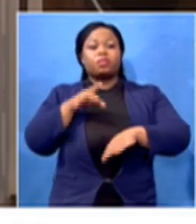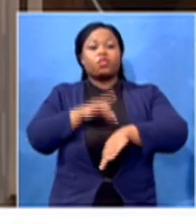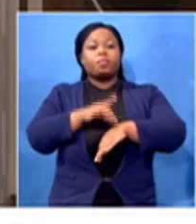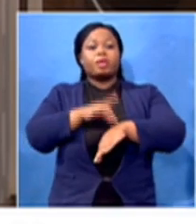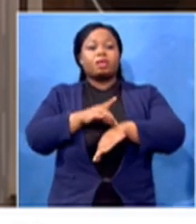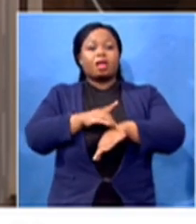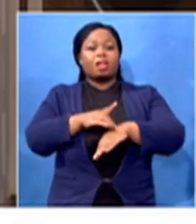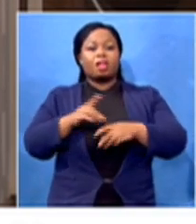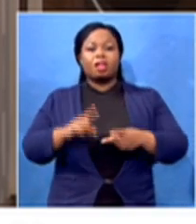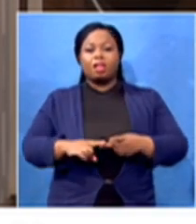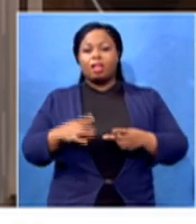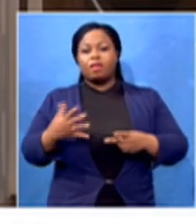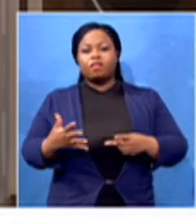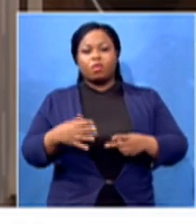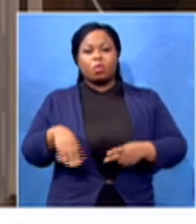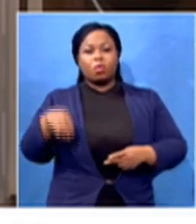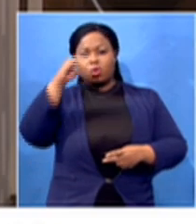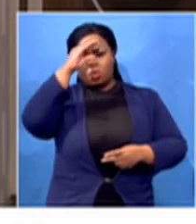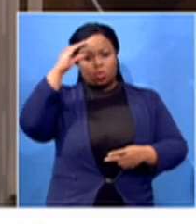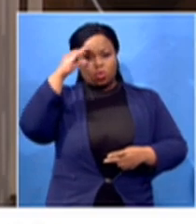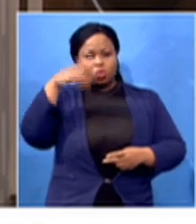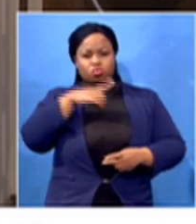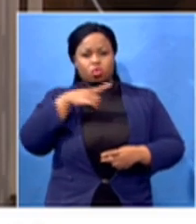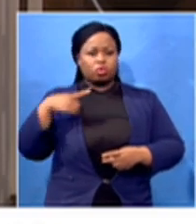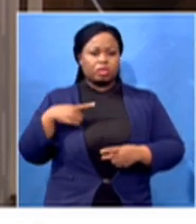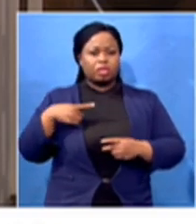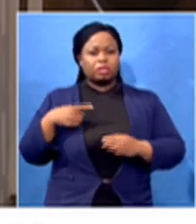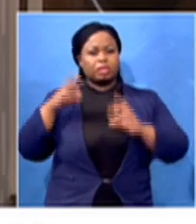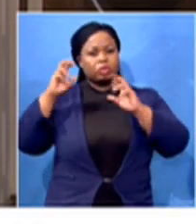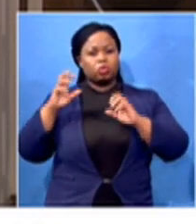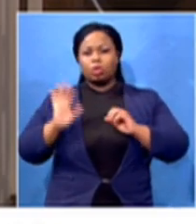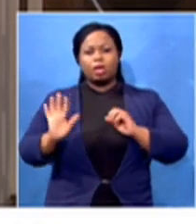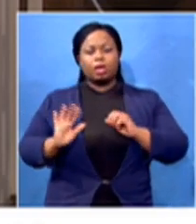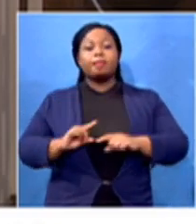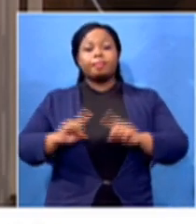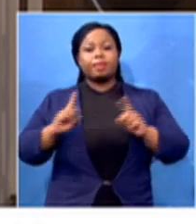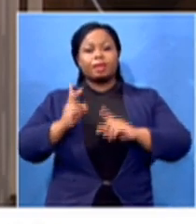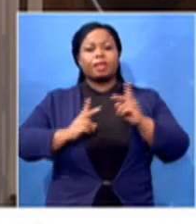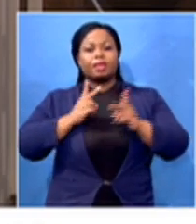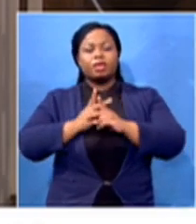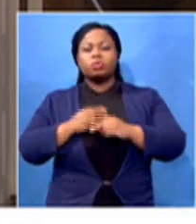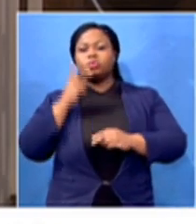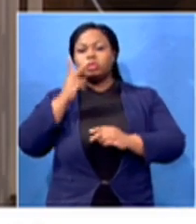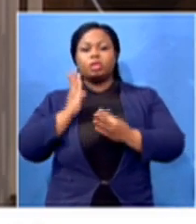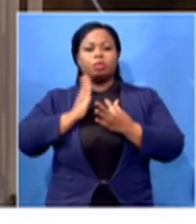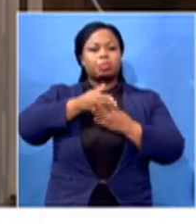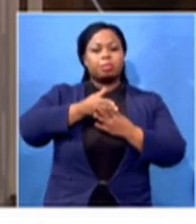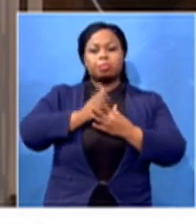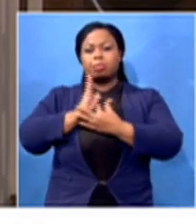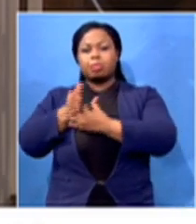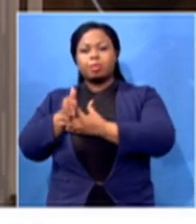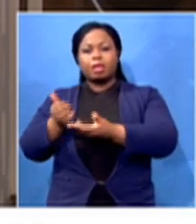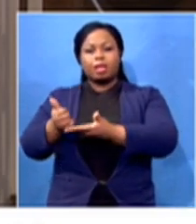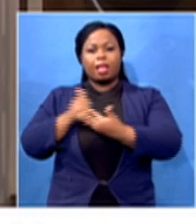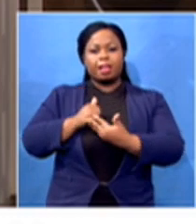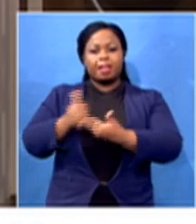clinical side, but also the impact of the mitigation. We have